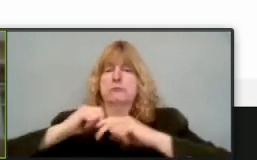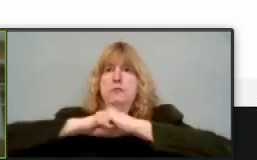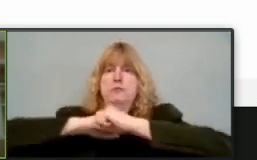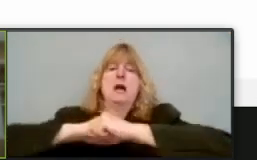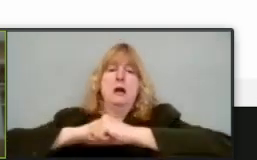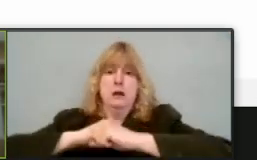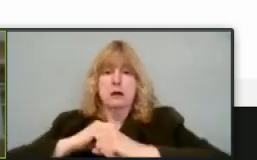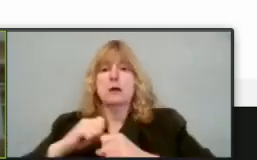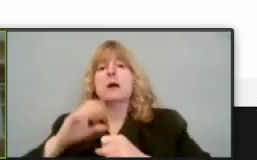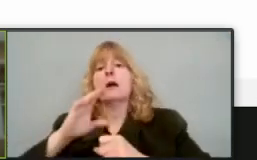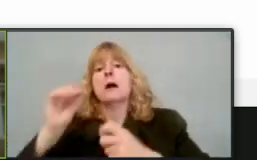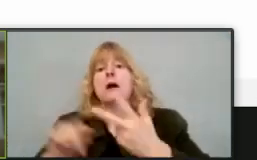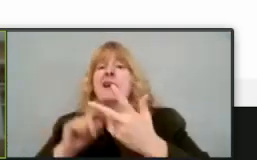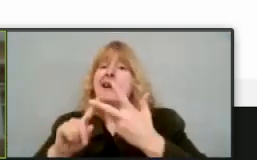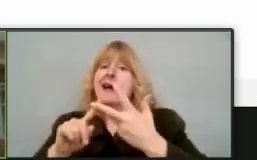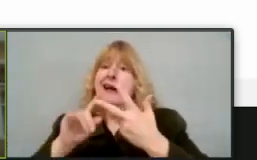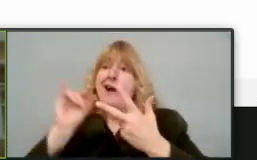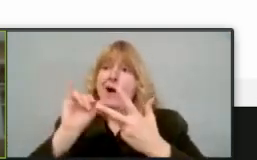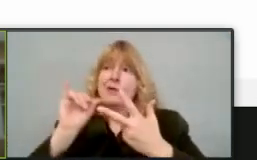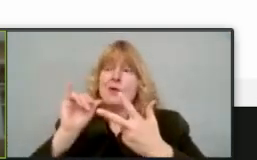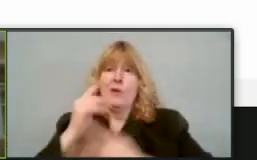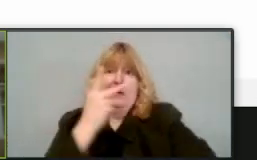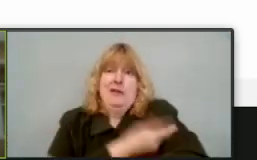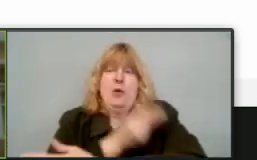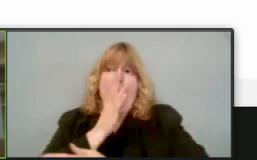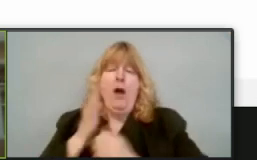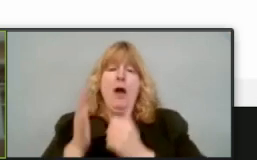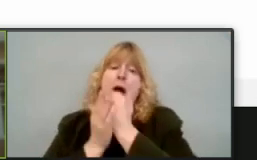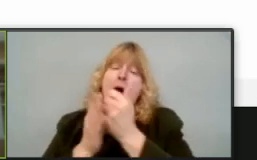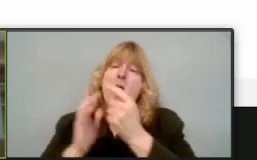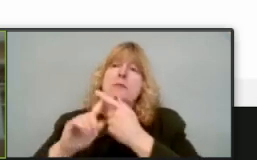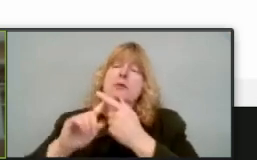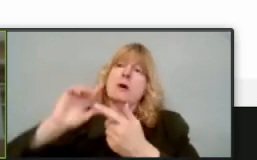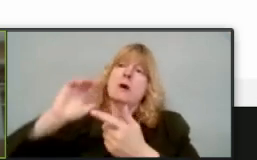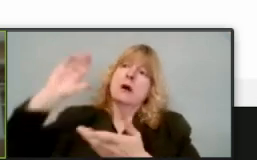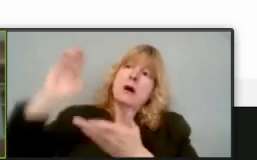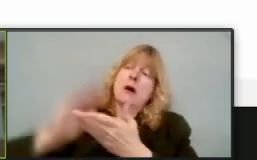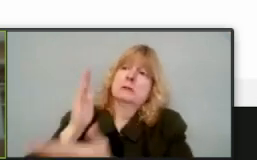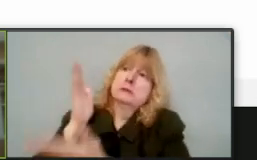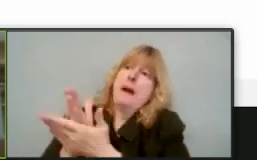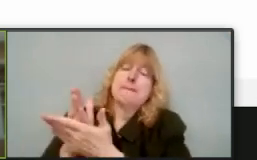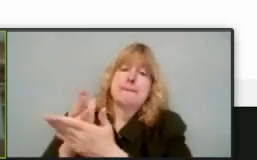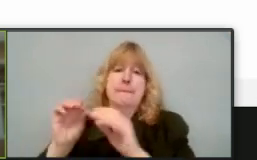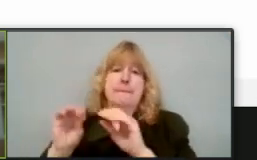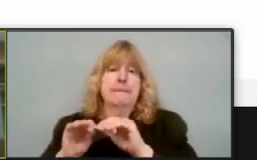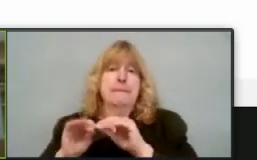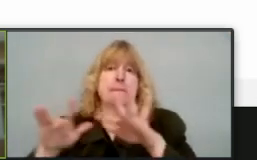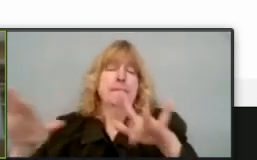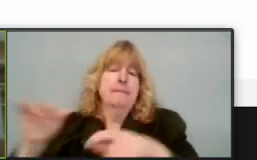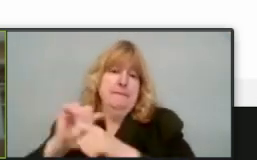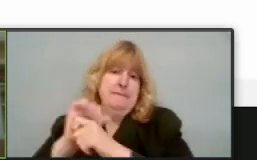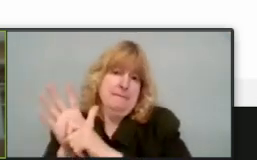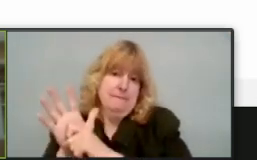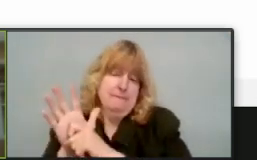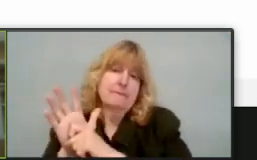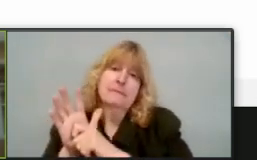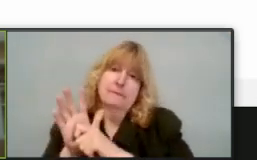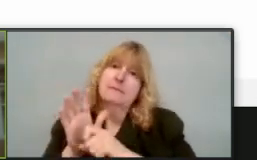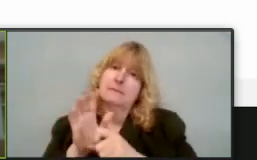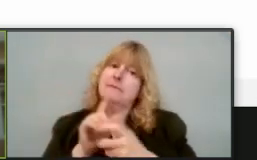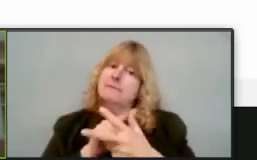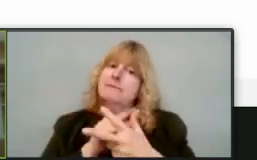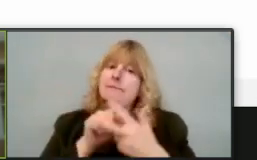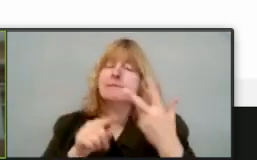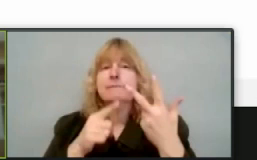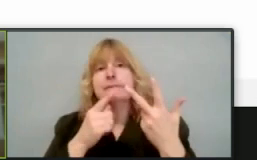help stop the pandemic. So as I mentioned before, it's just one of the many things we have to slow the spread of COVID-19. Next